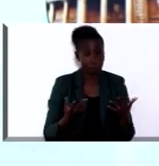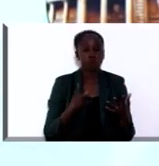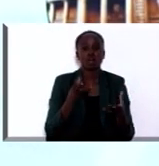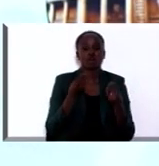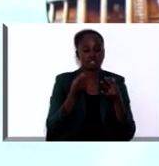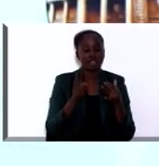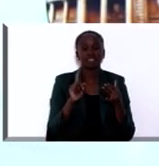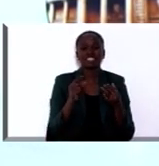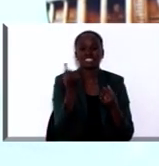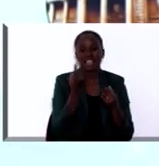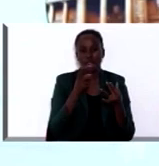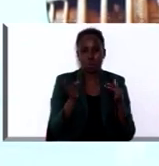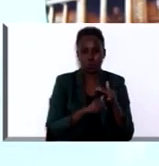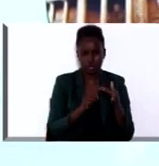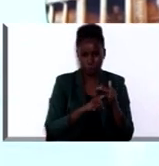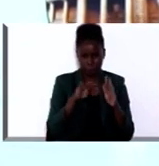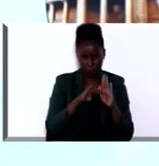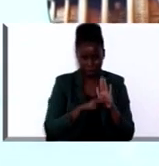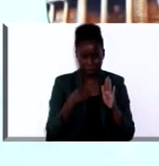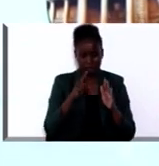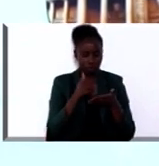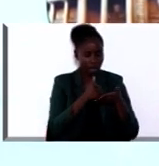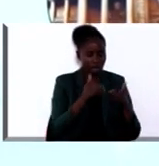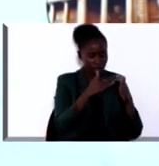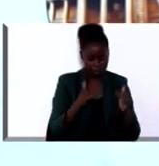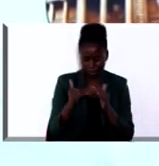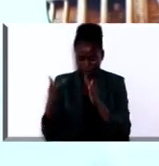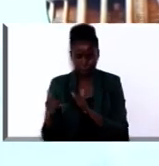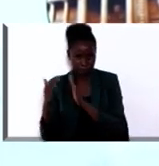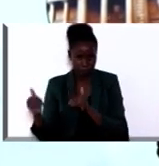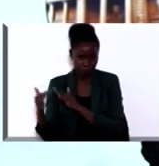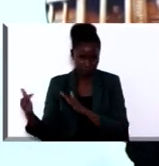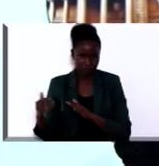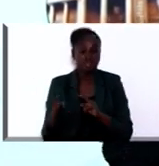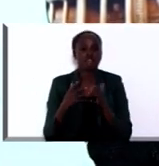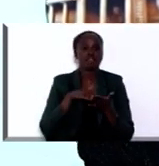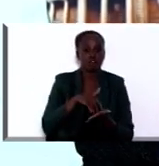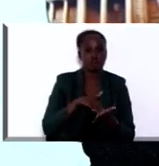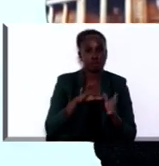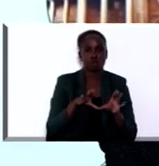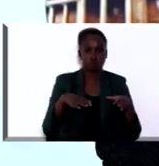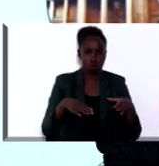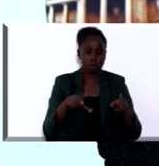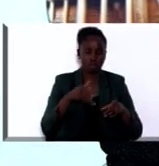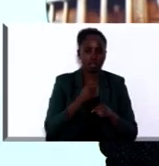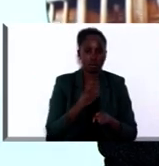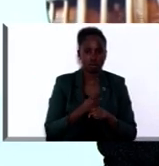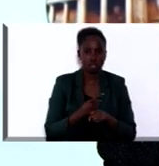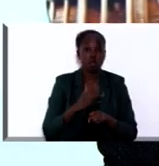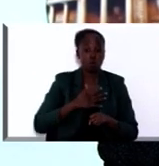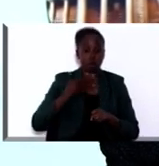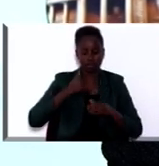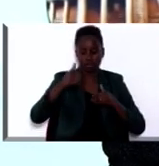program to support poor households and vulnerable groups in Gauteng province. We want a basket of